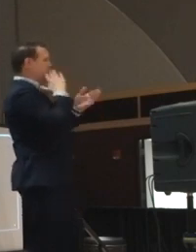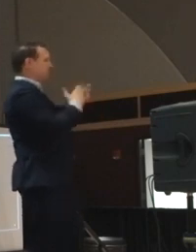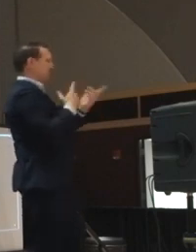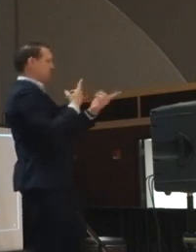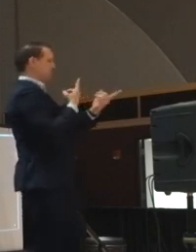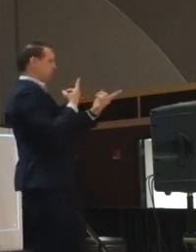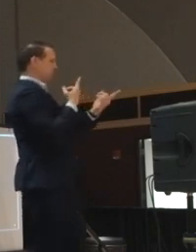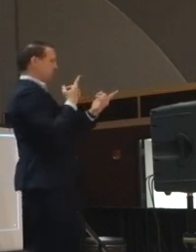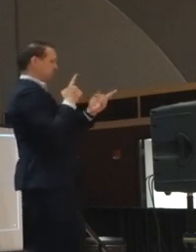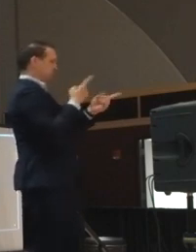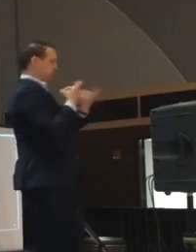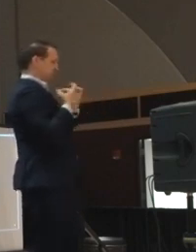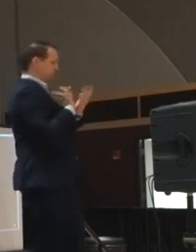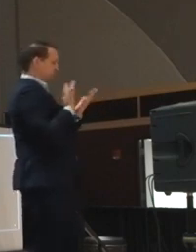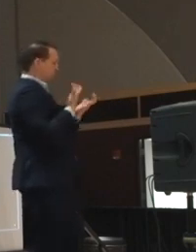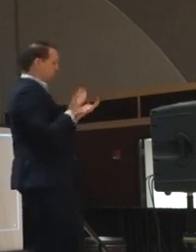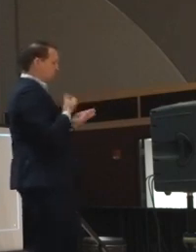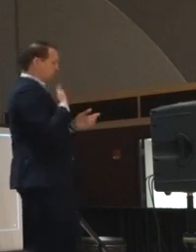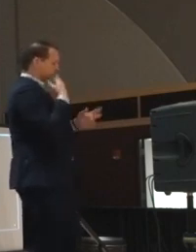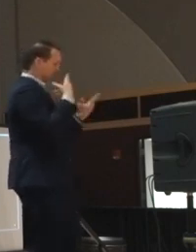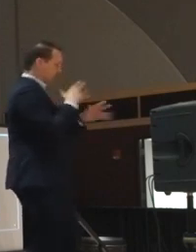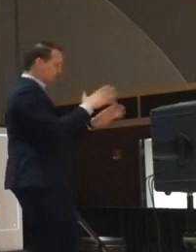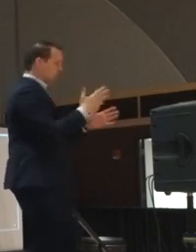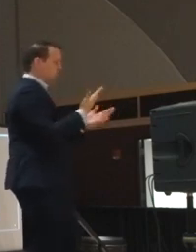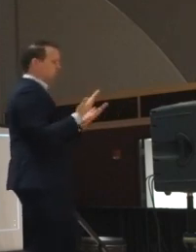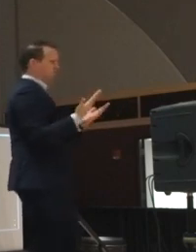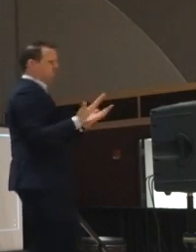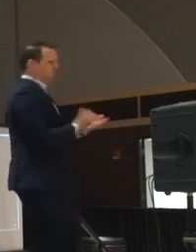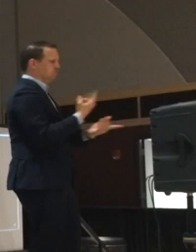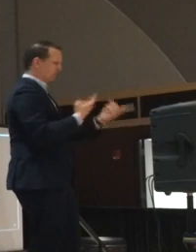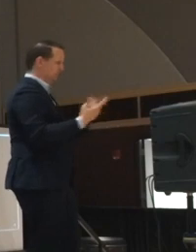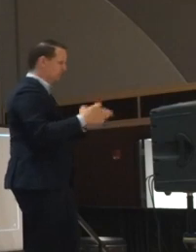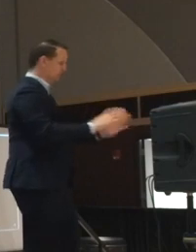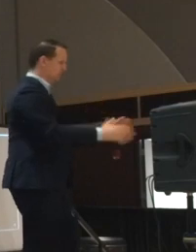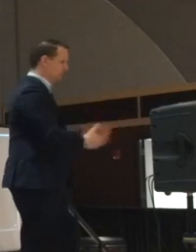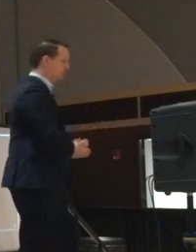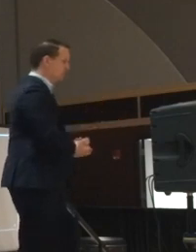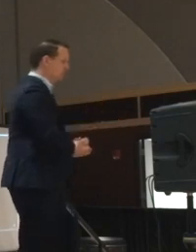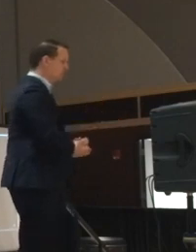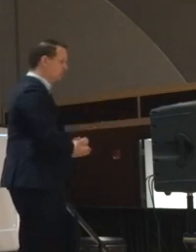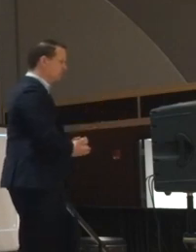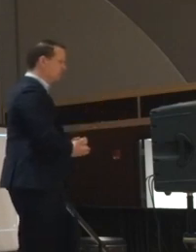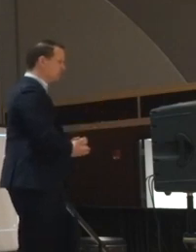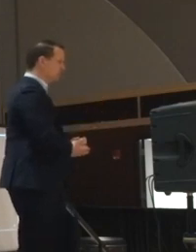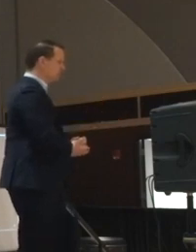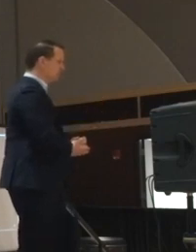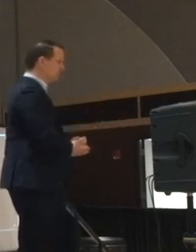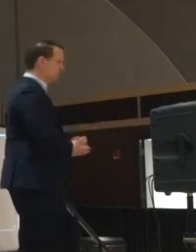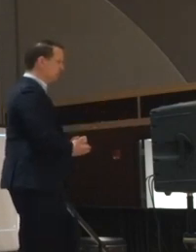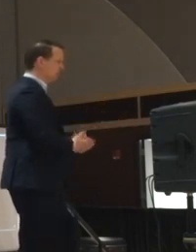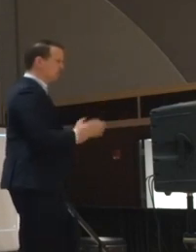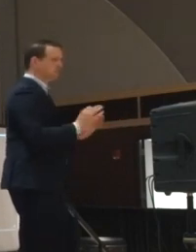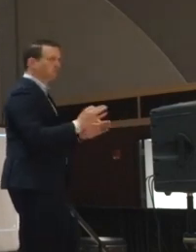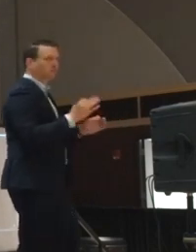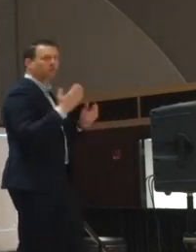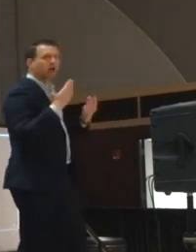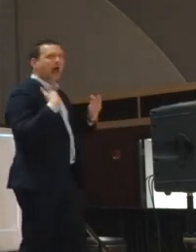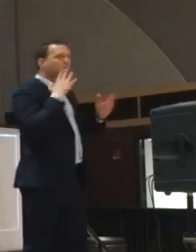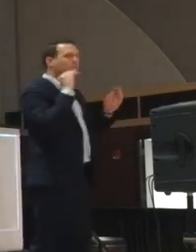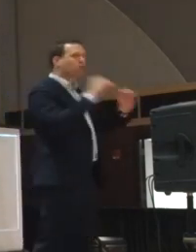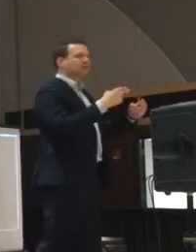some questions. All right, let's get some questions. Just put you back here and let you look at